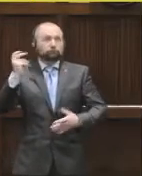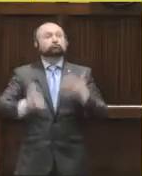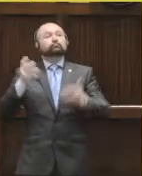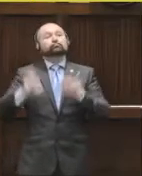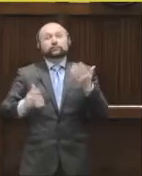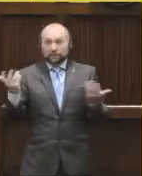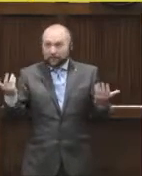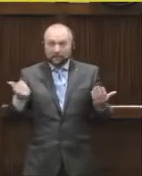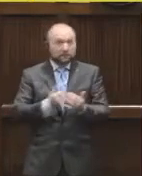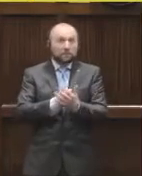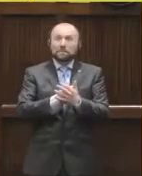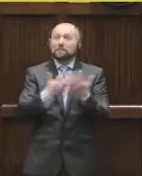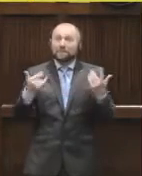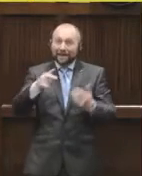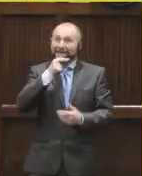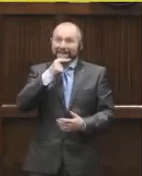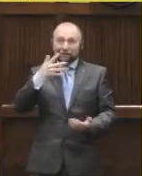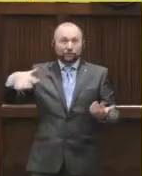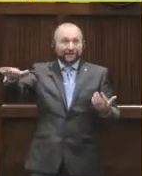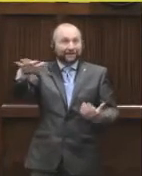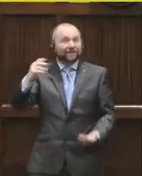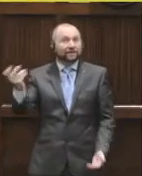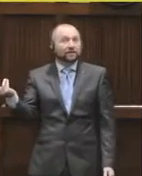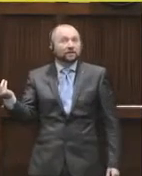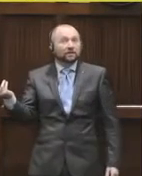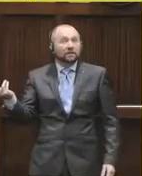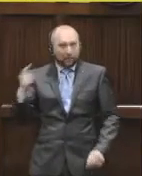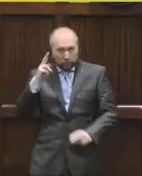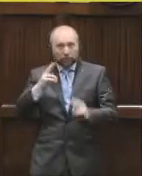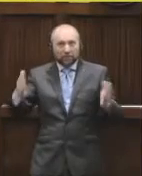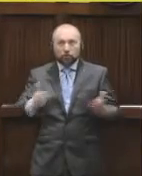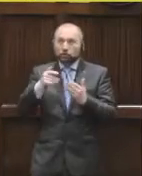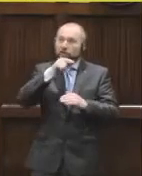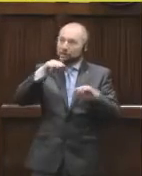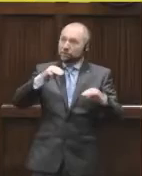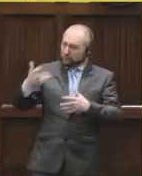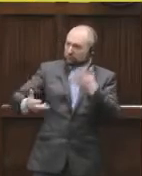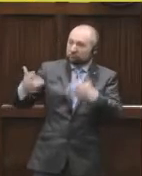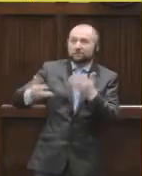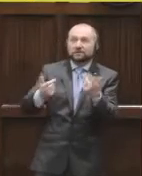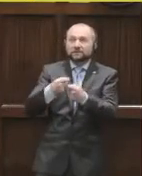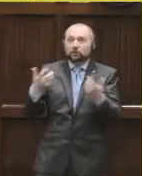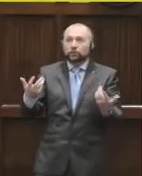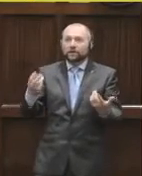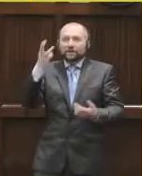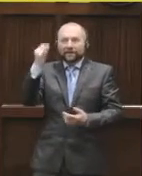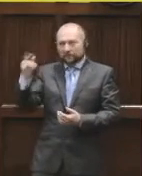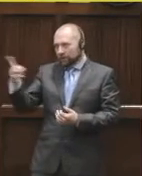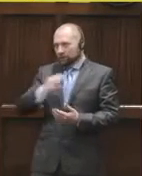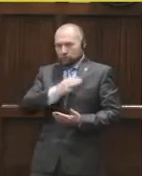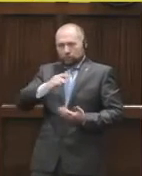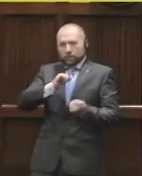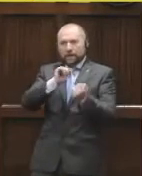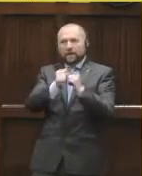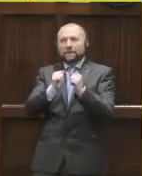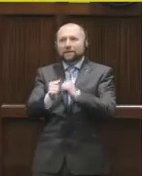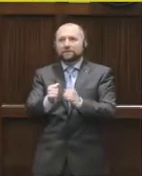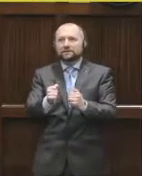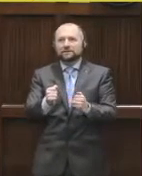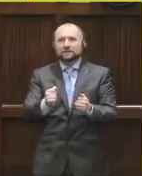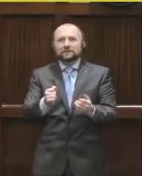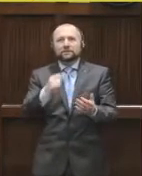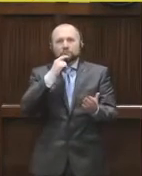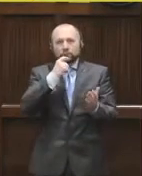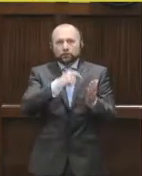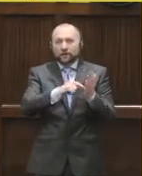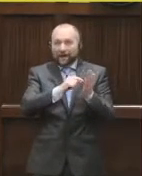many of whom are hearing. And that's something that we should be encouraging. And that's why we tabled the amendments which have been disallowed later on, to say